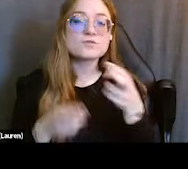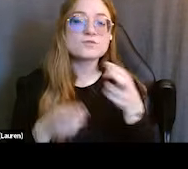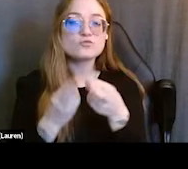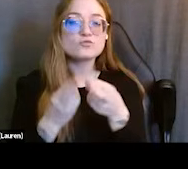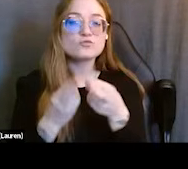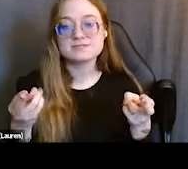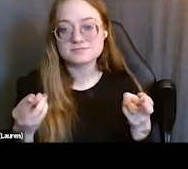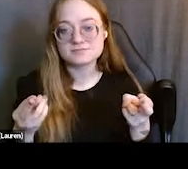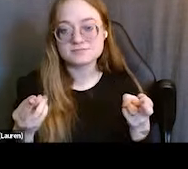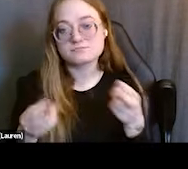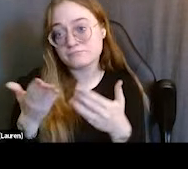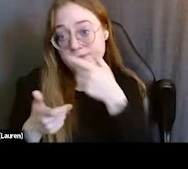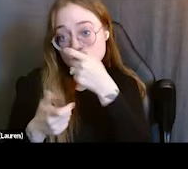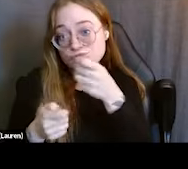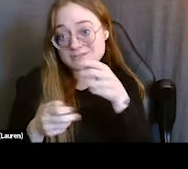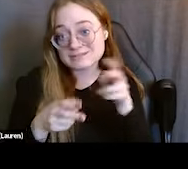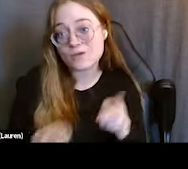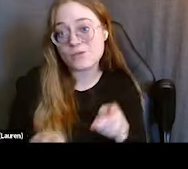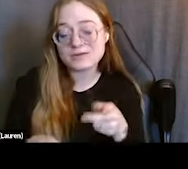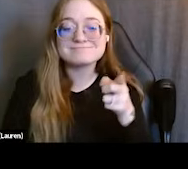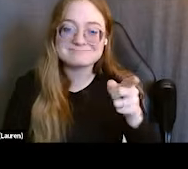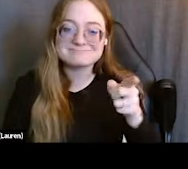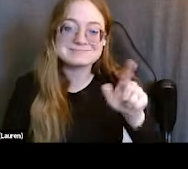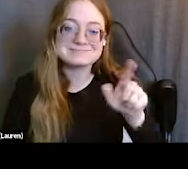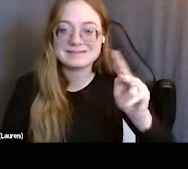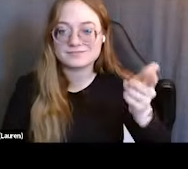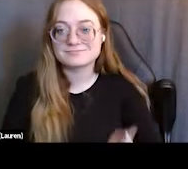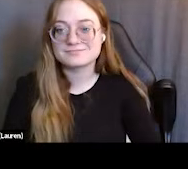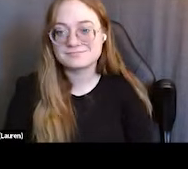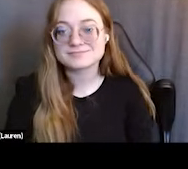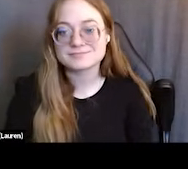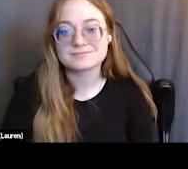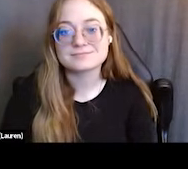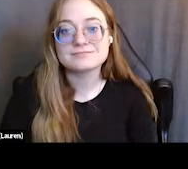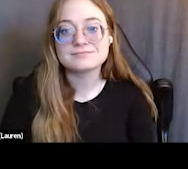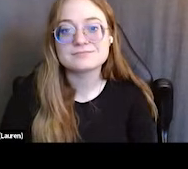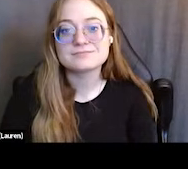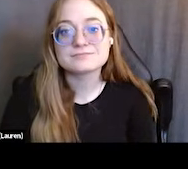be interested in downloading, and the link is right here on the slide.